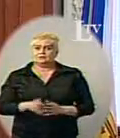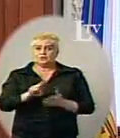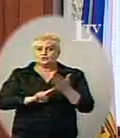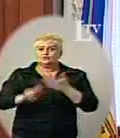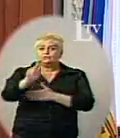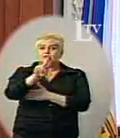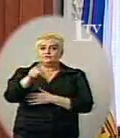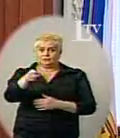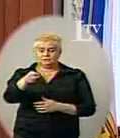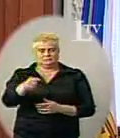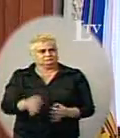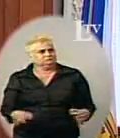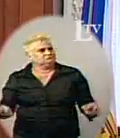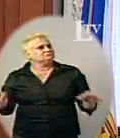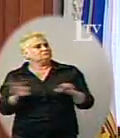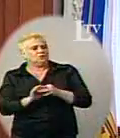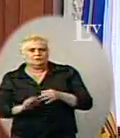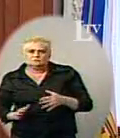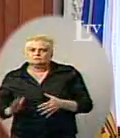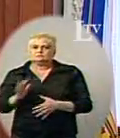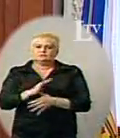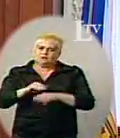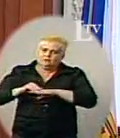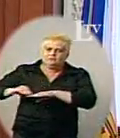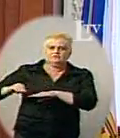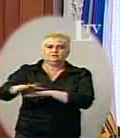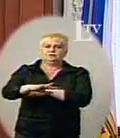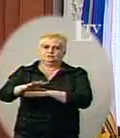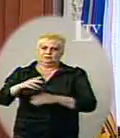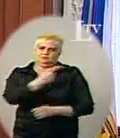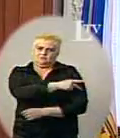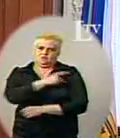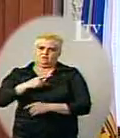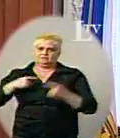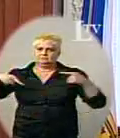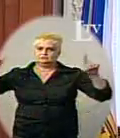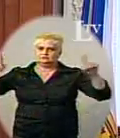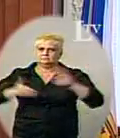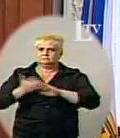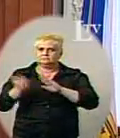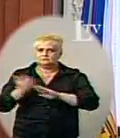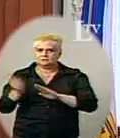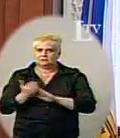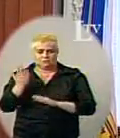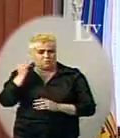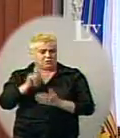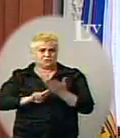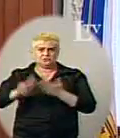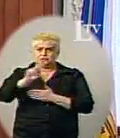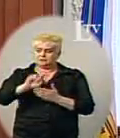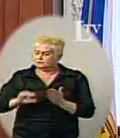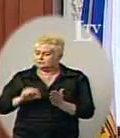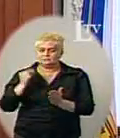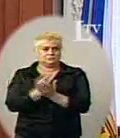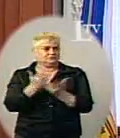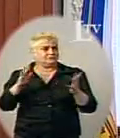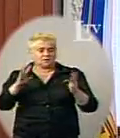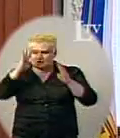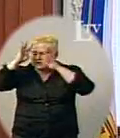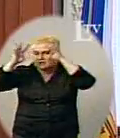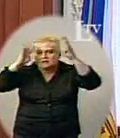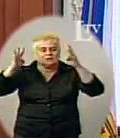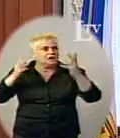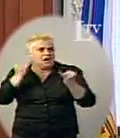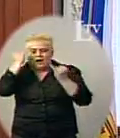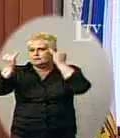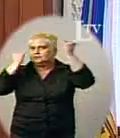Universities are essential to the success of our province. University graduates are ready to innovate,